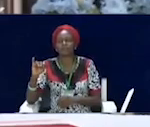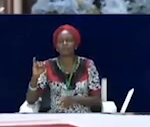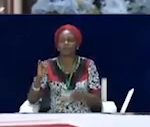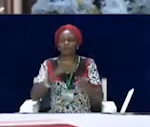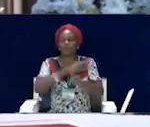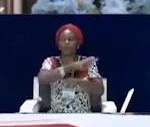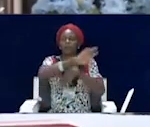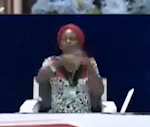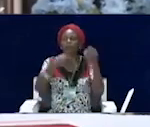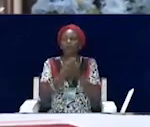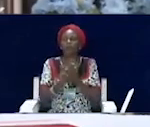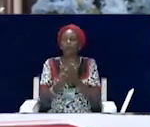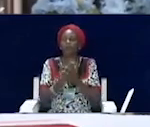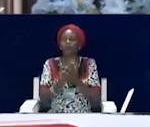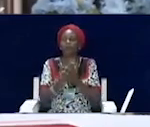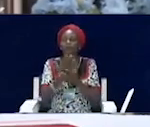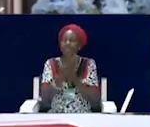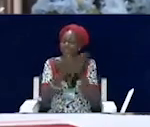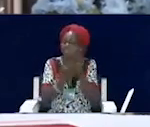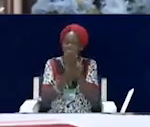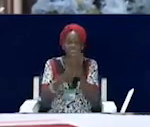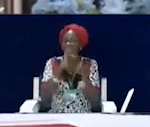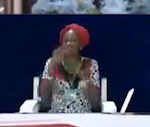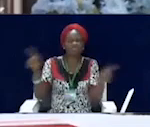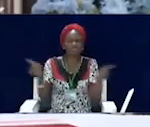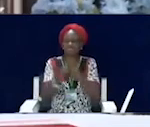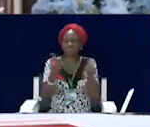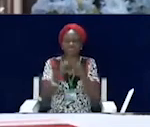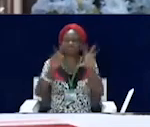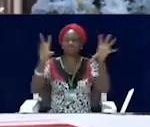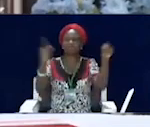All hands are not the same.